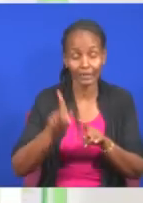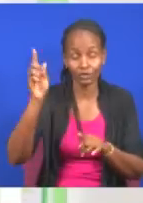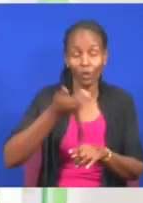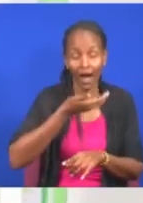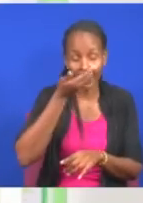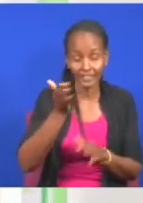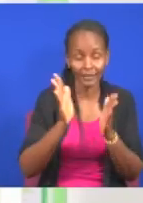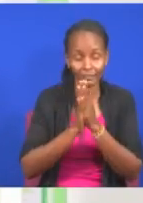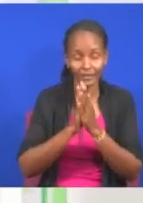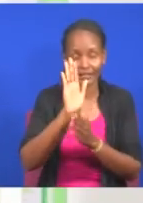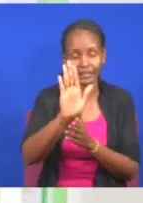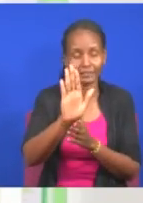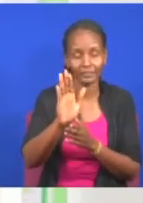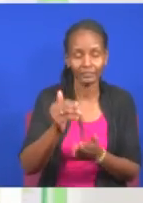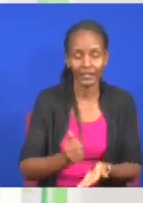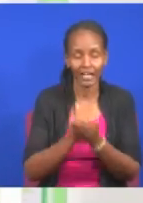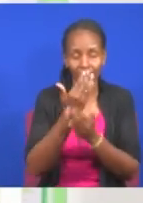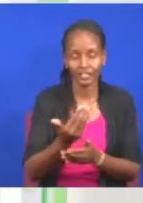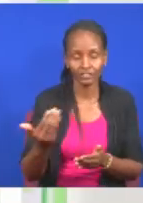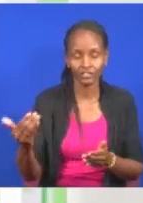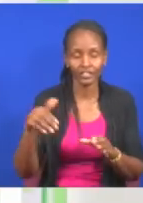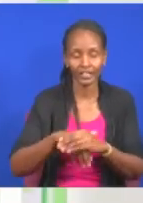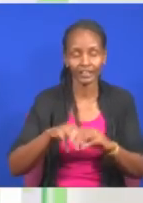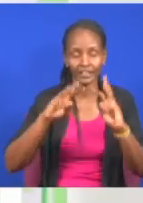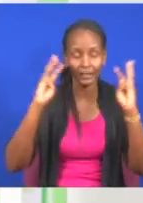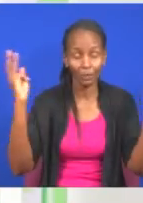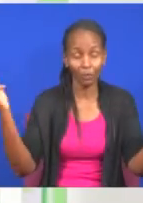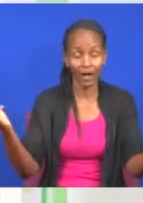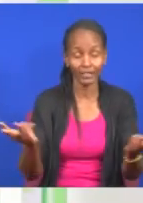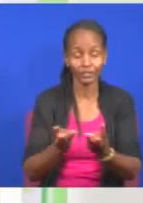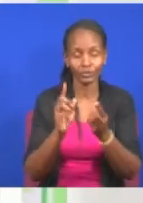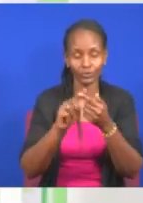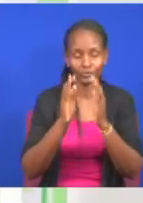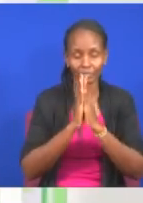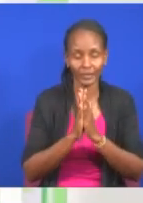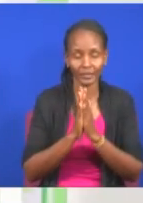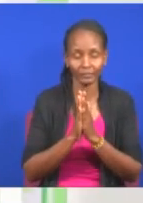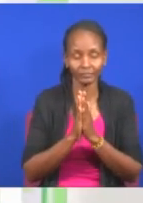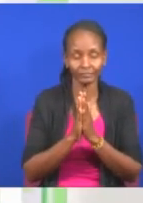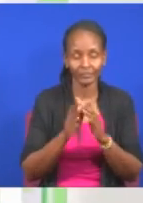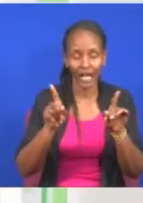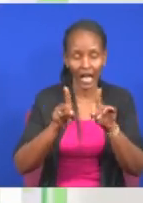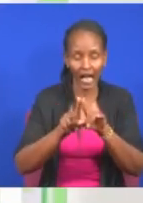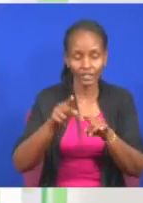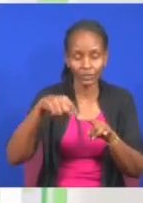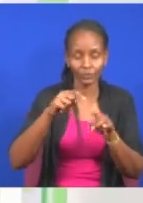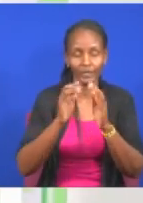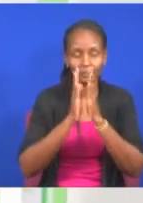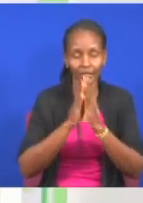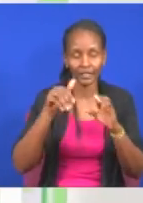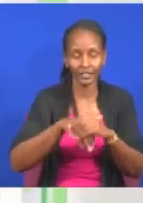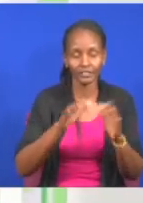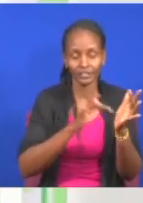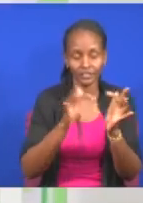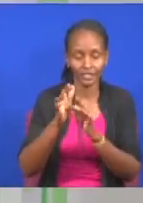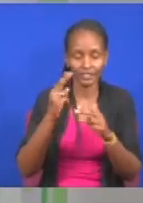prayers. Help the children in the world to pray as we pray. In Jesus' name we